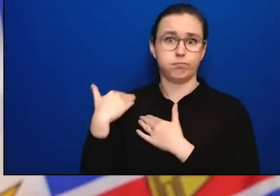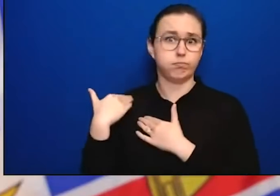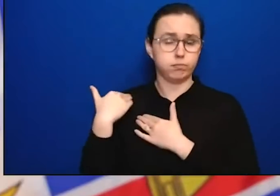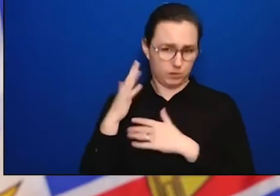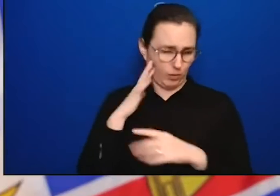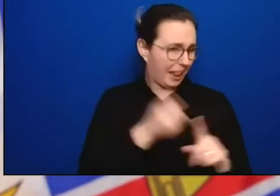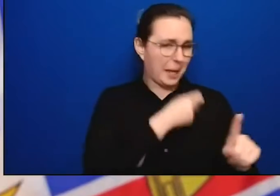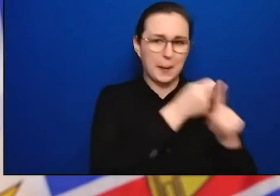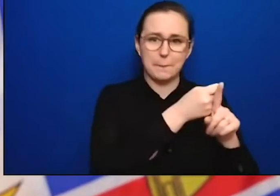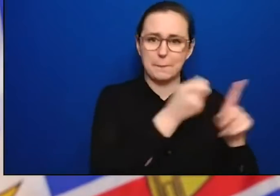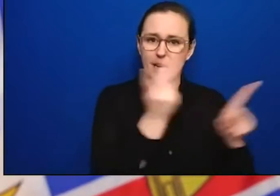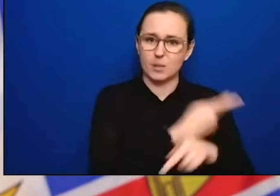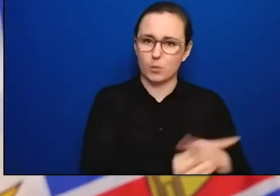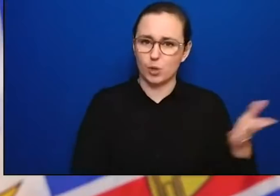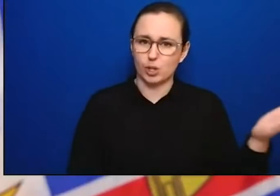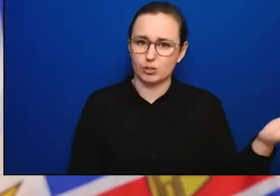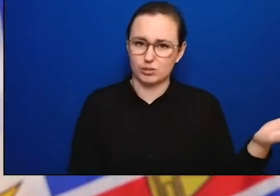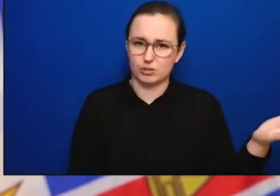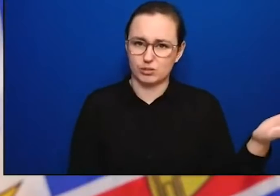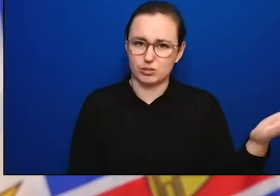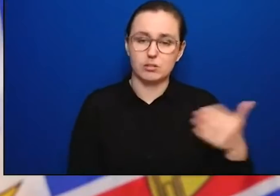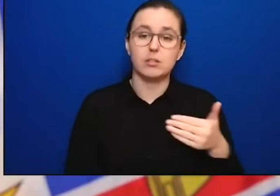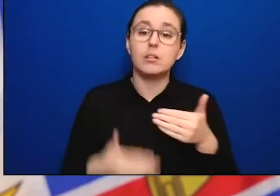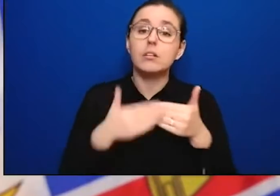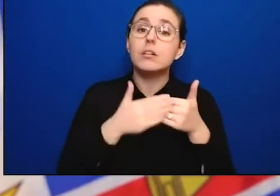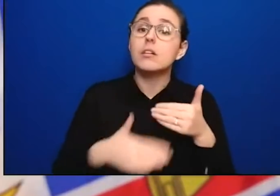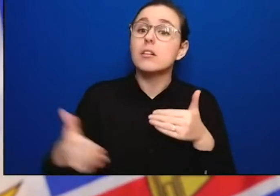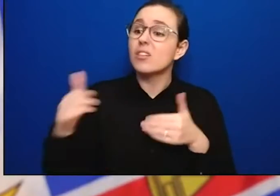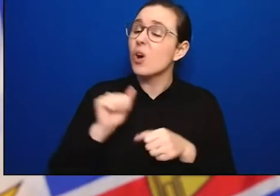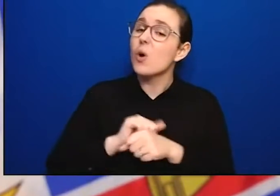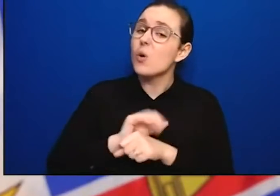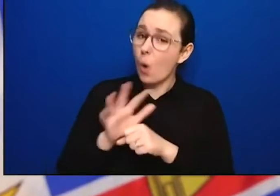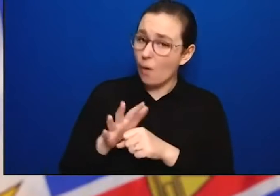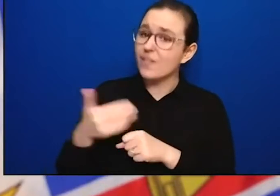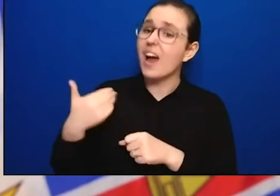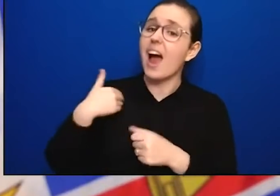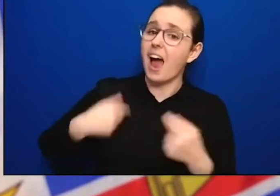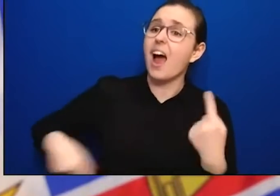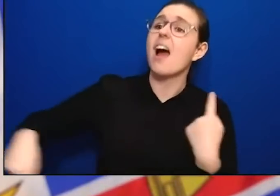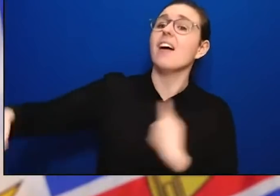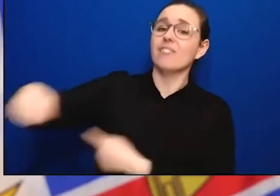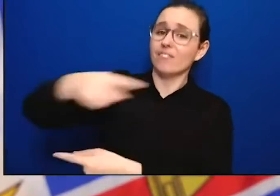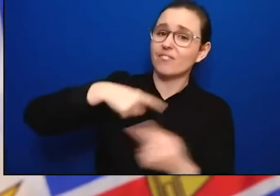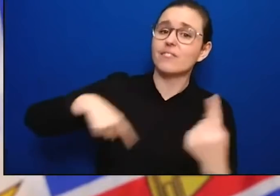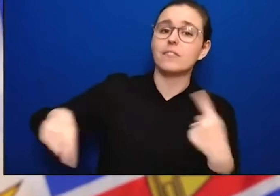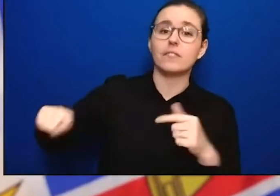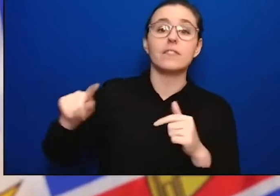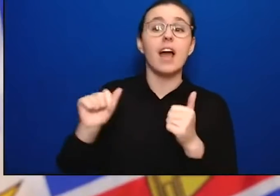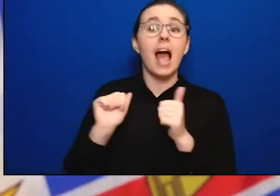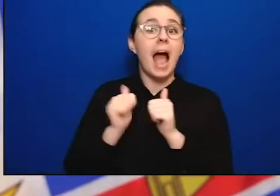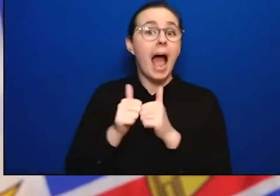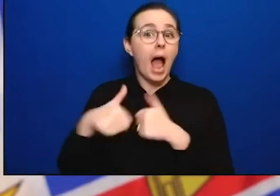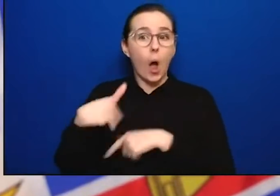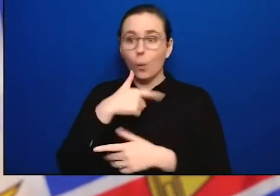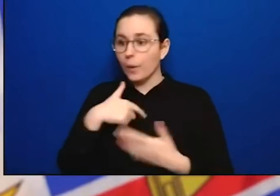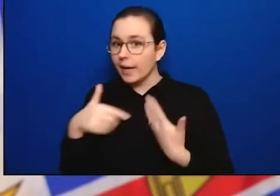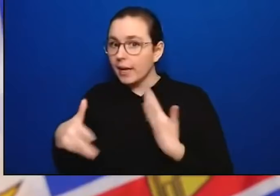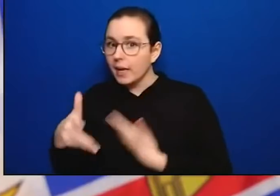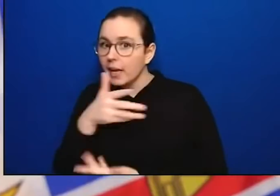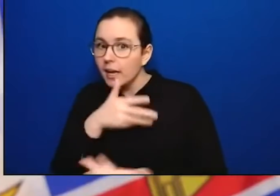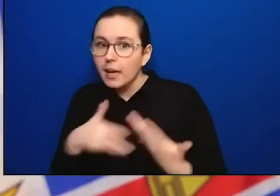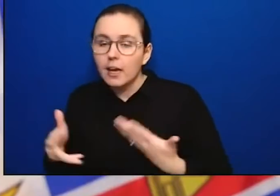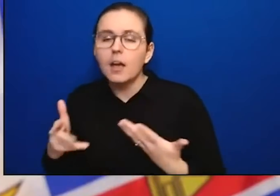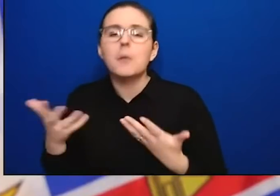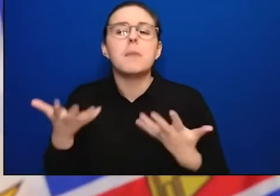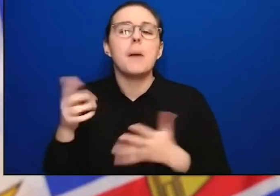the most. And prepare us for our living with COVID in the future in a different way, in a way that